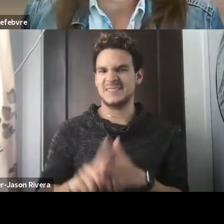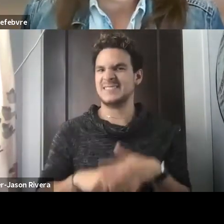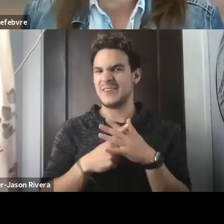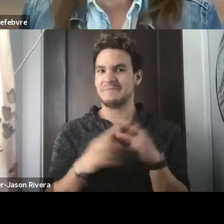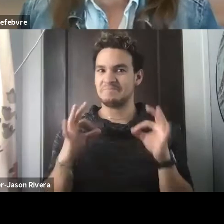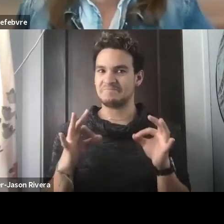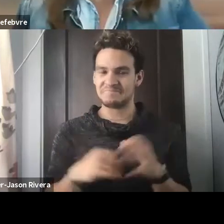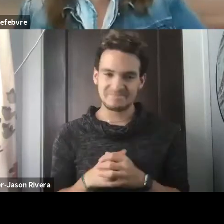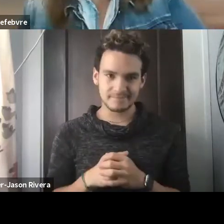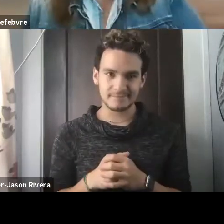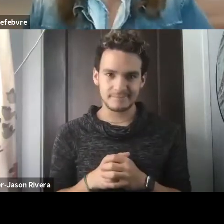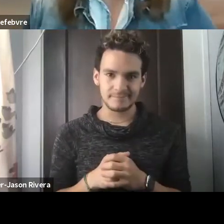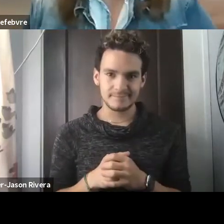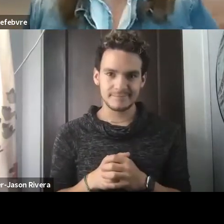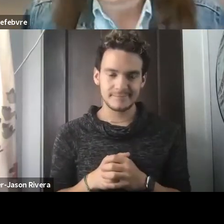here.